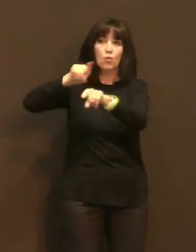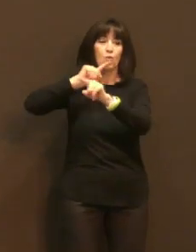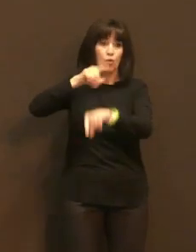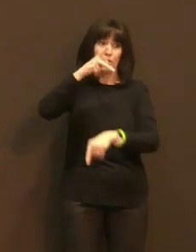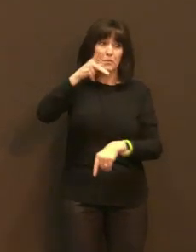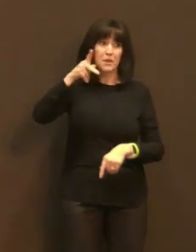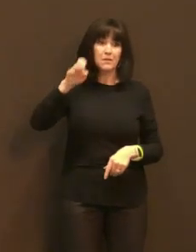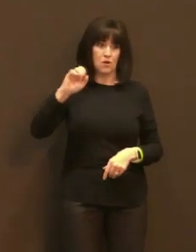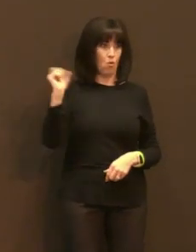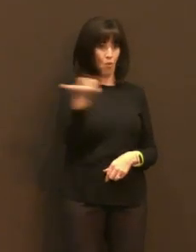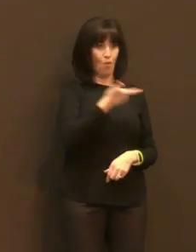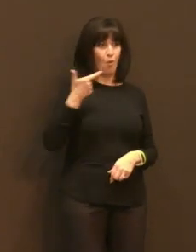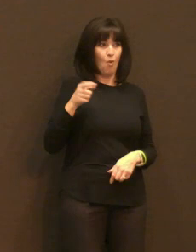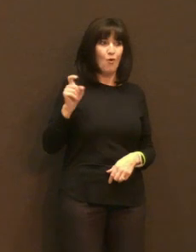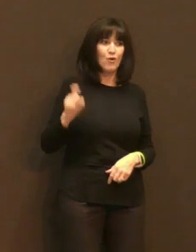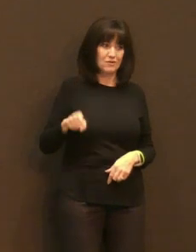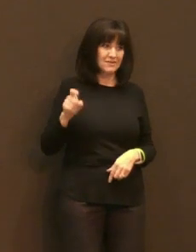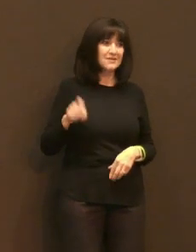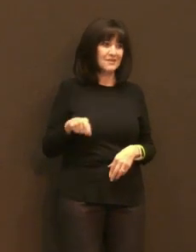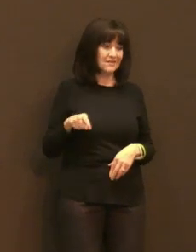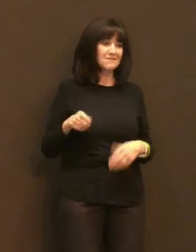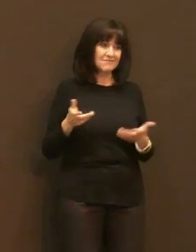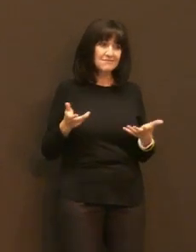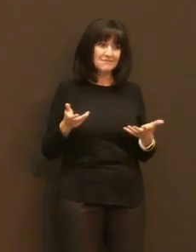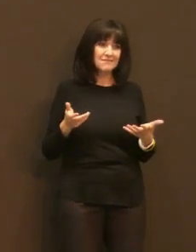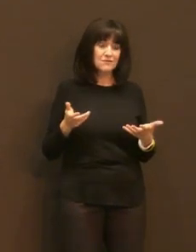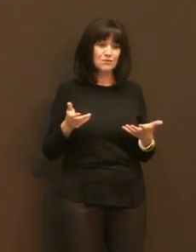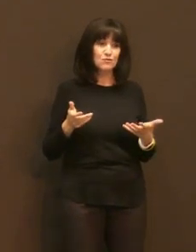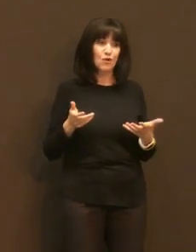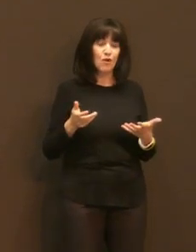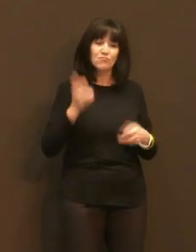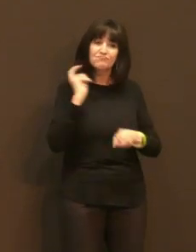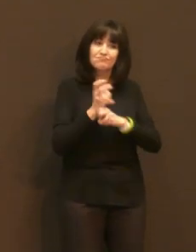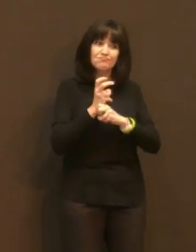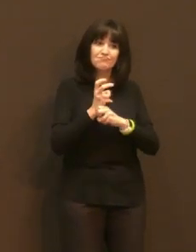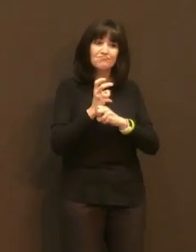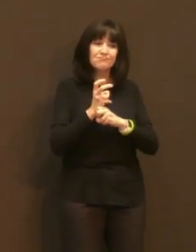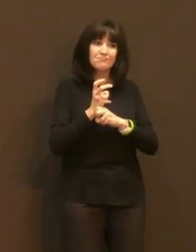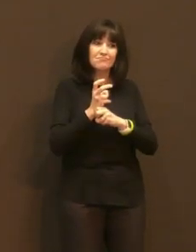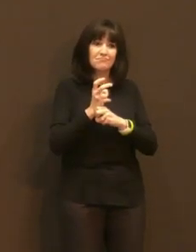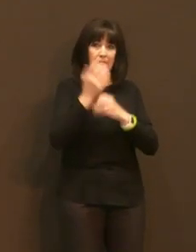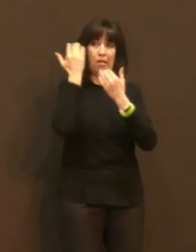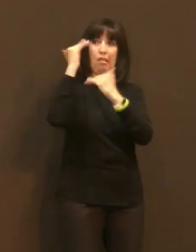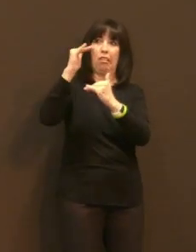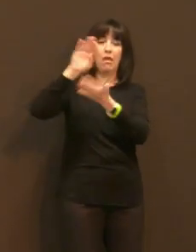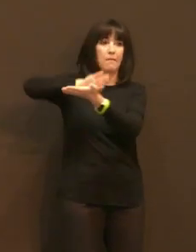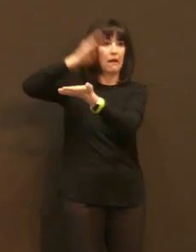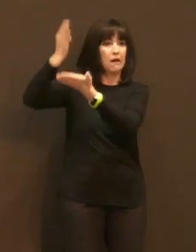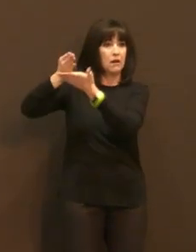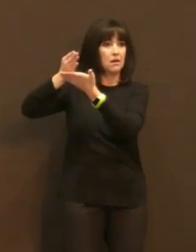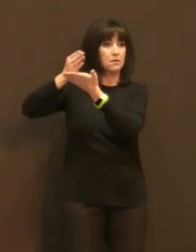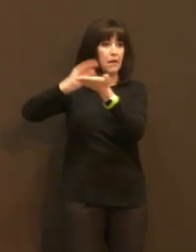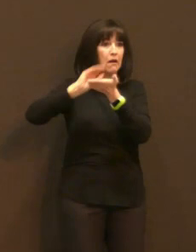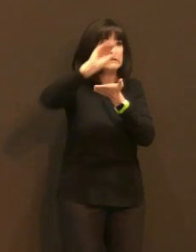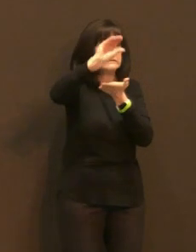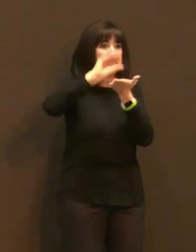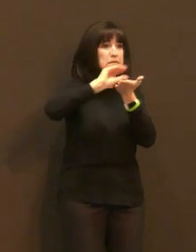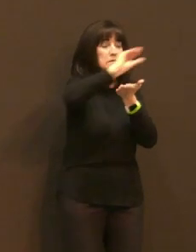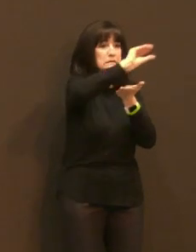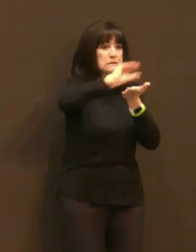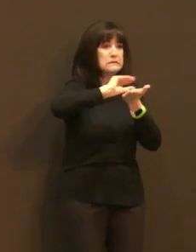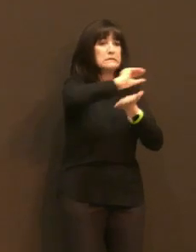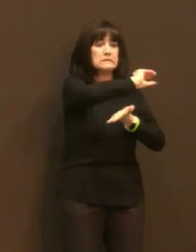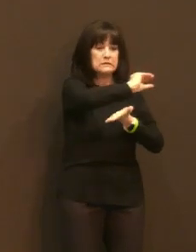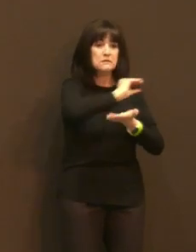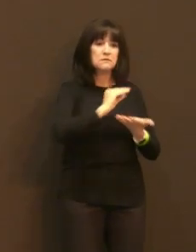priority is not necessarily nobody's getting it. It's just if there's education and making sure that we might not give them, if they ask for a number, we might say we're not going to give you